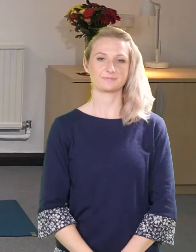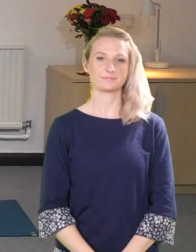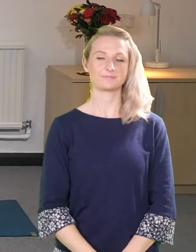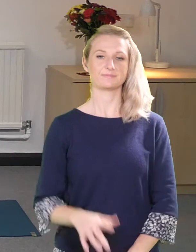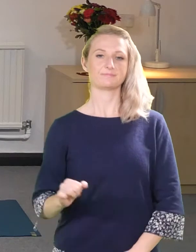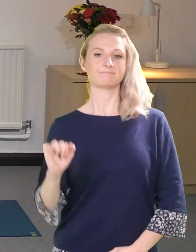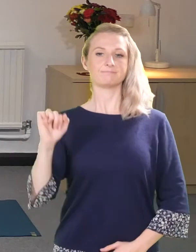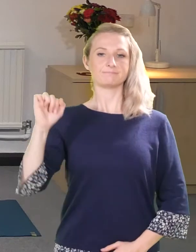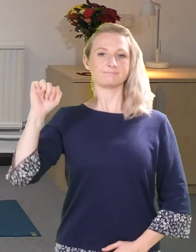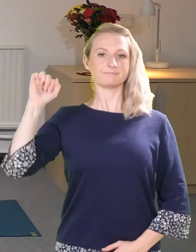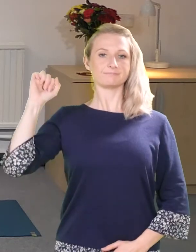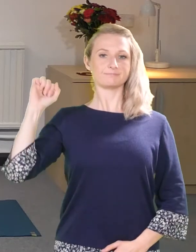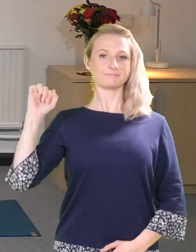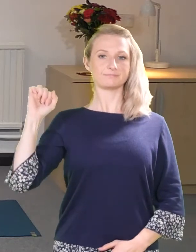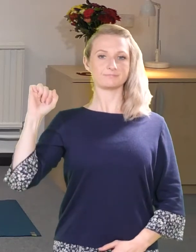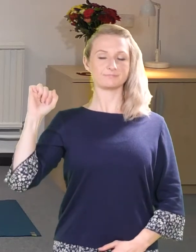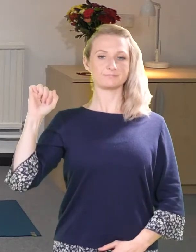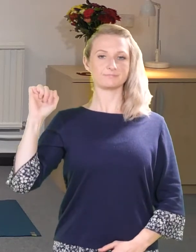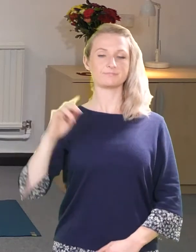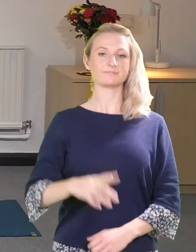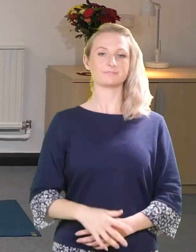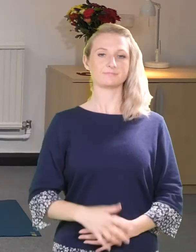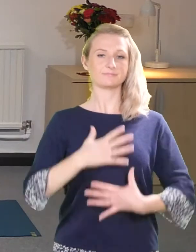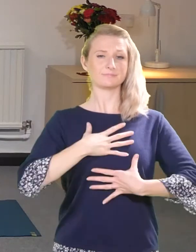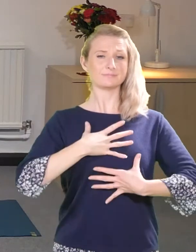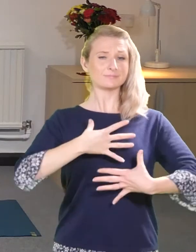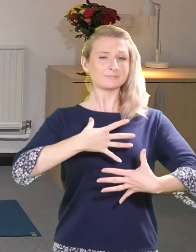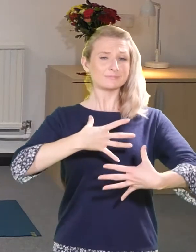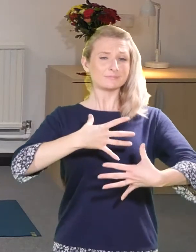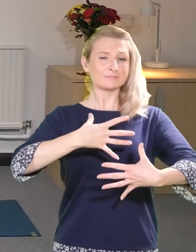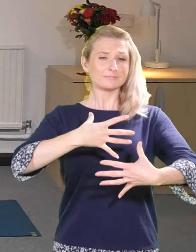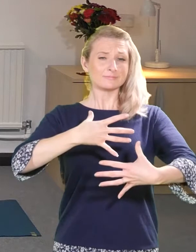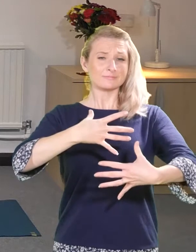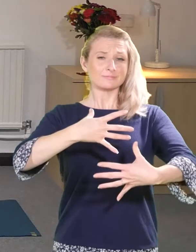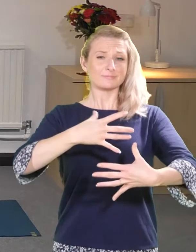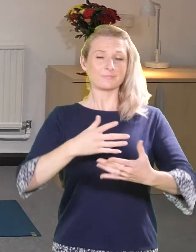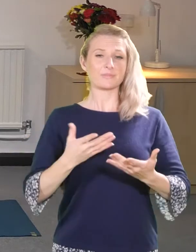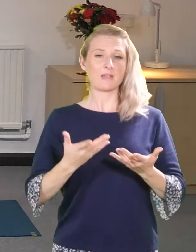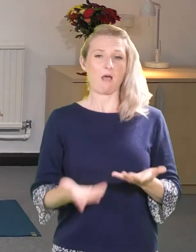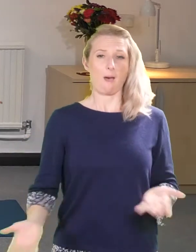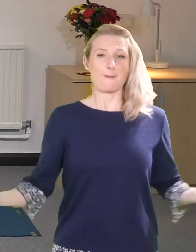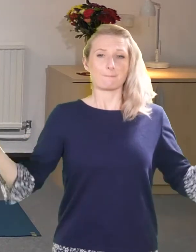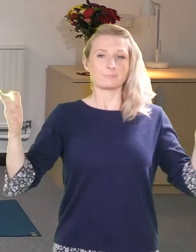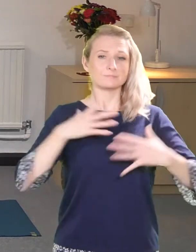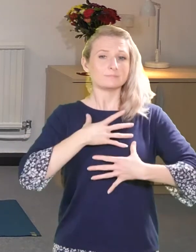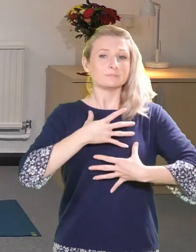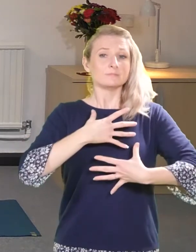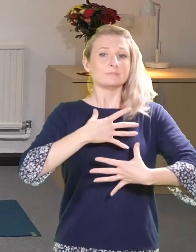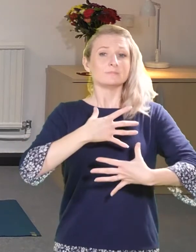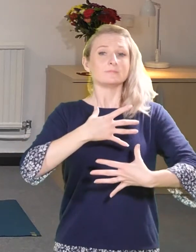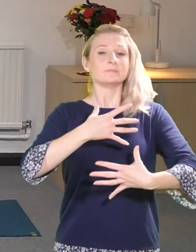up nice and straight. And then take a big breath in, and we're going to lift the arms up over the head.